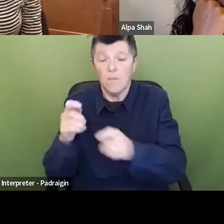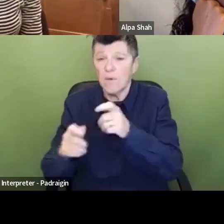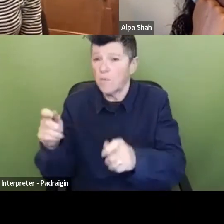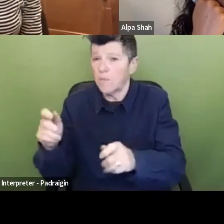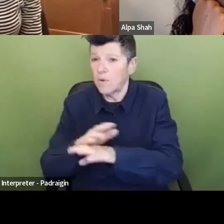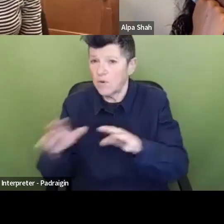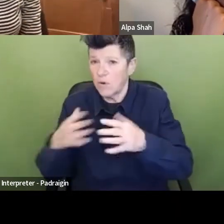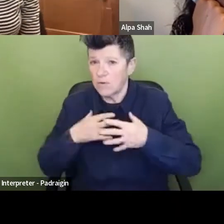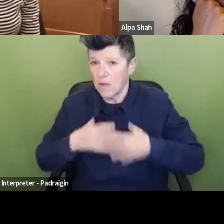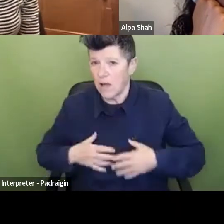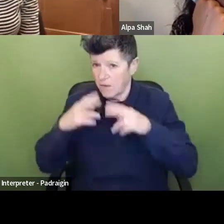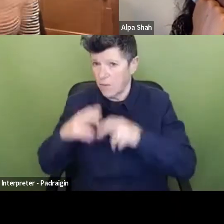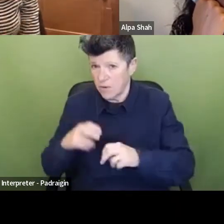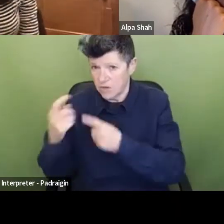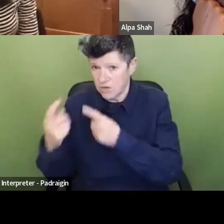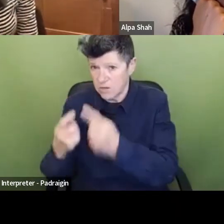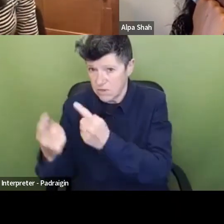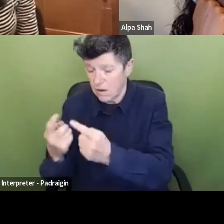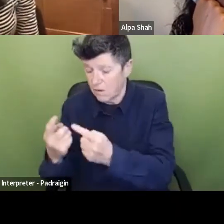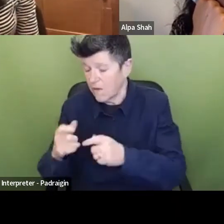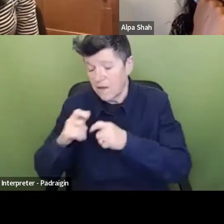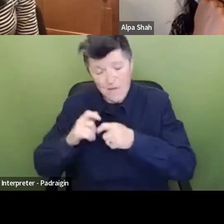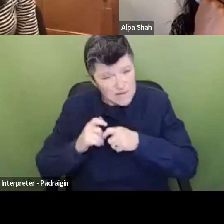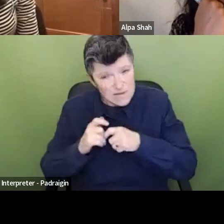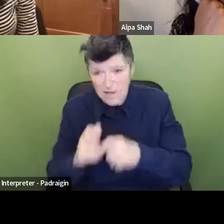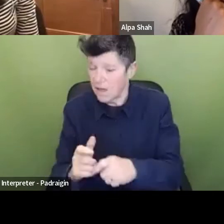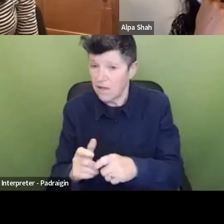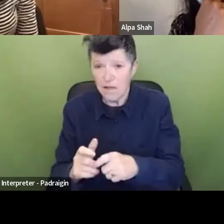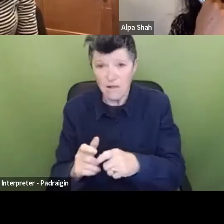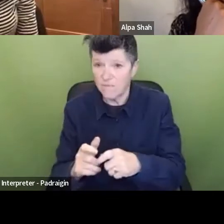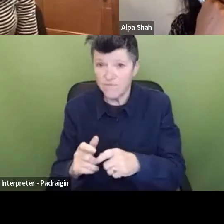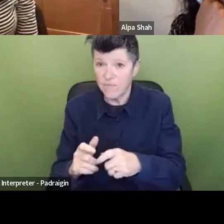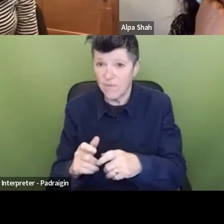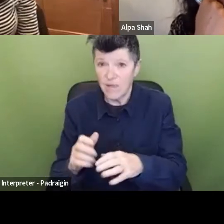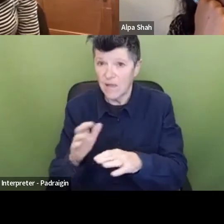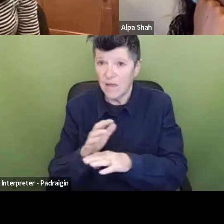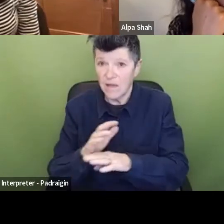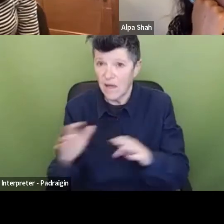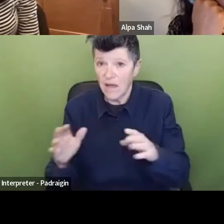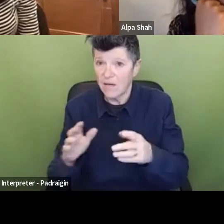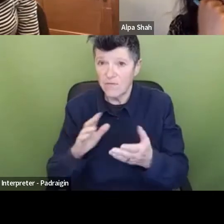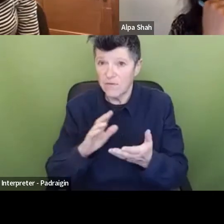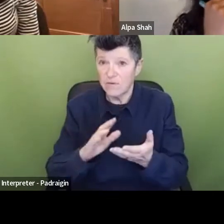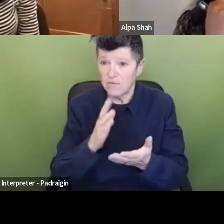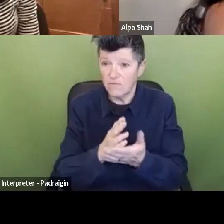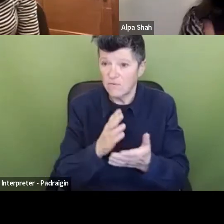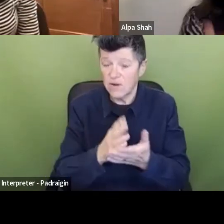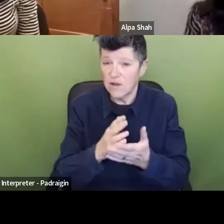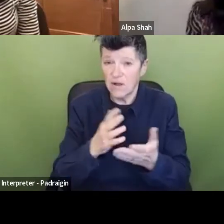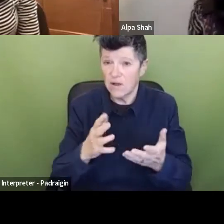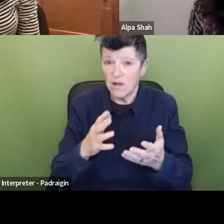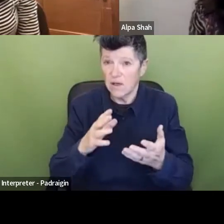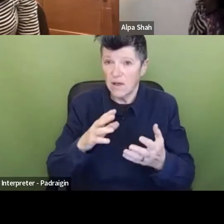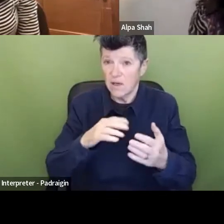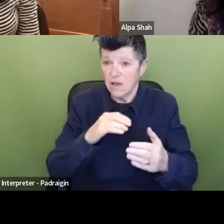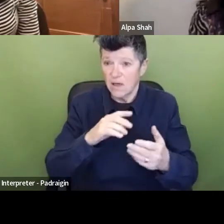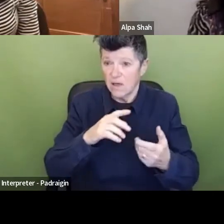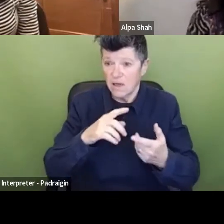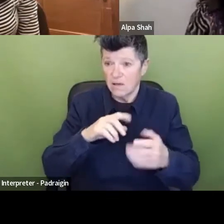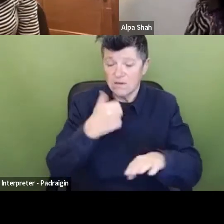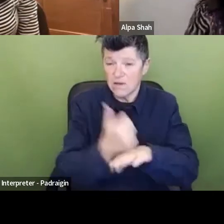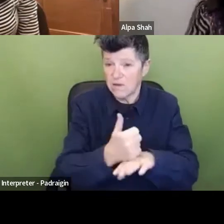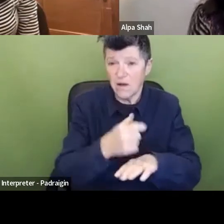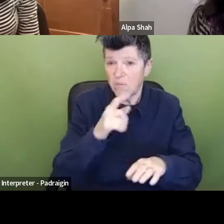and still they haven't taken foot in the UK or the US. And I'm talking about something like a safe injection facility.